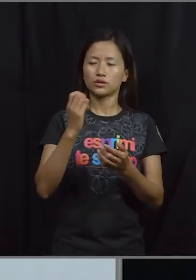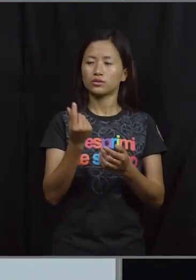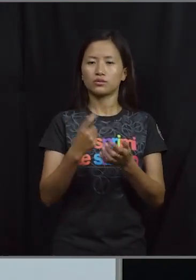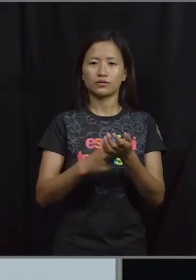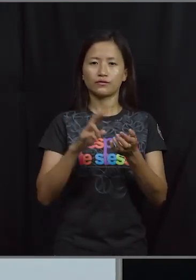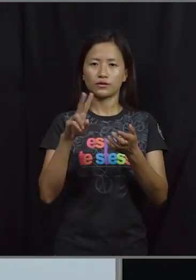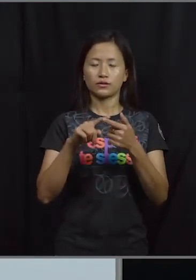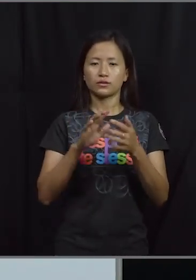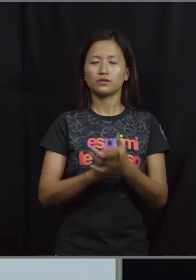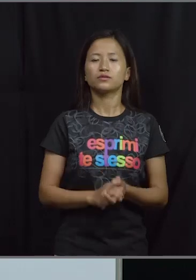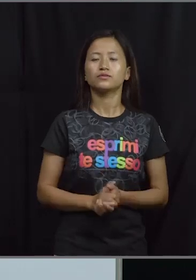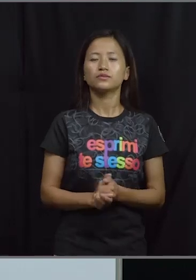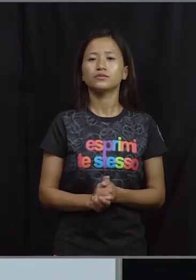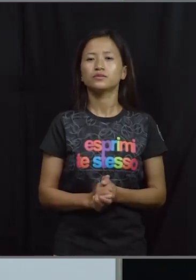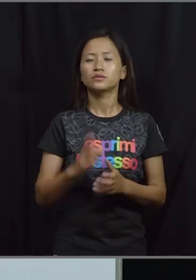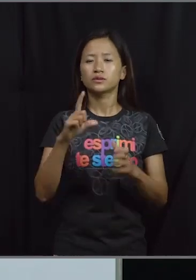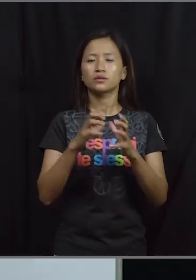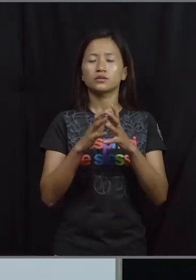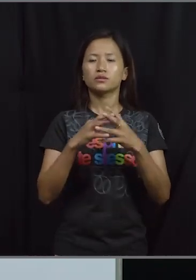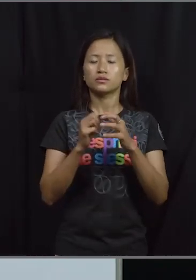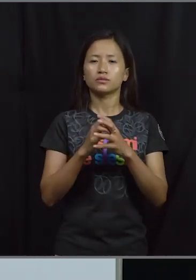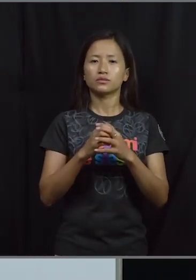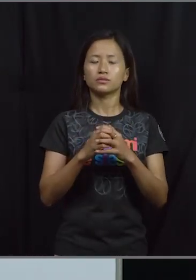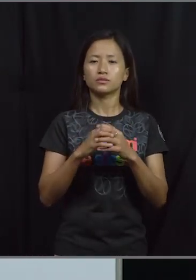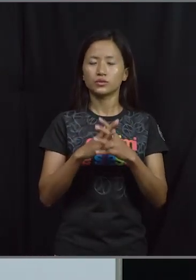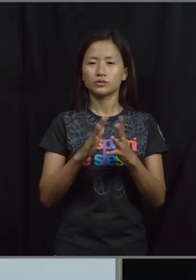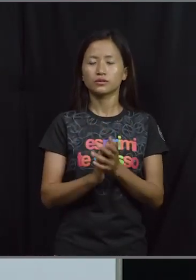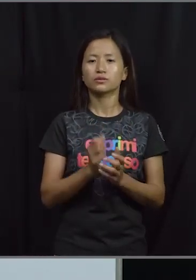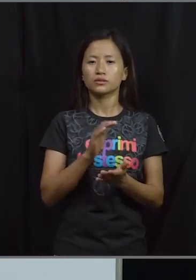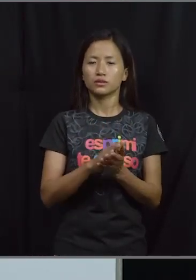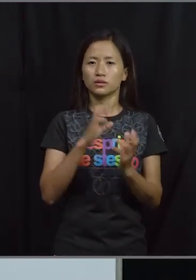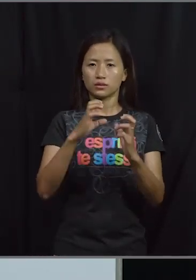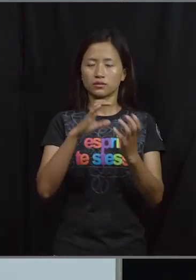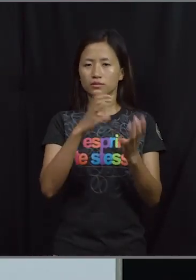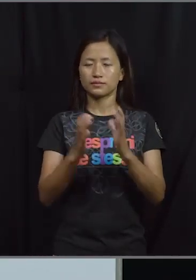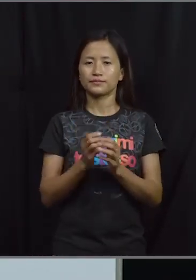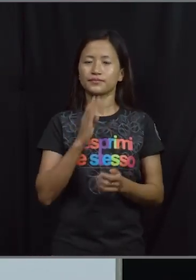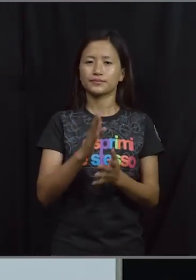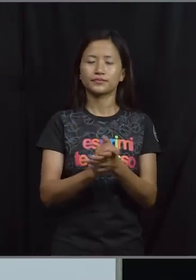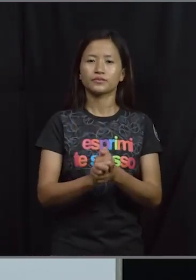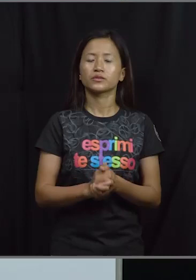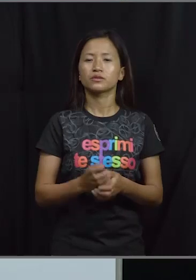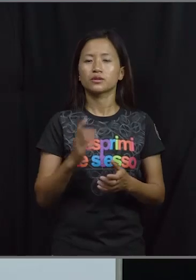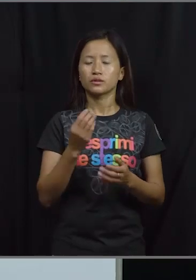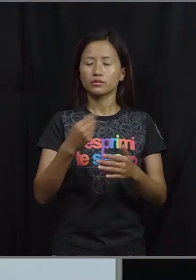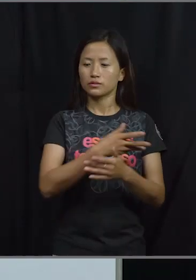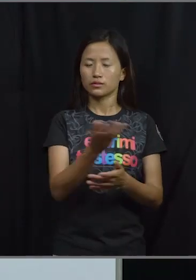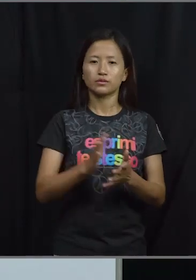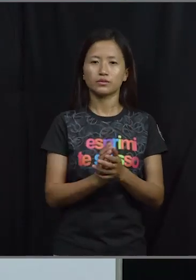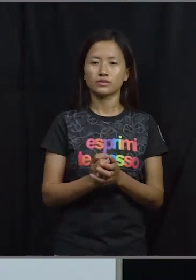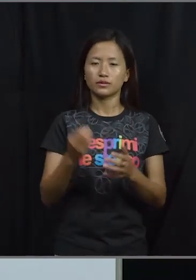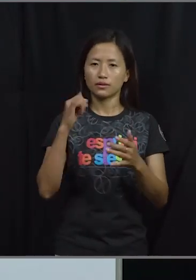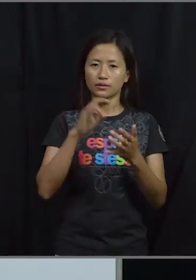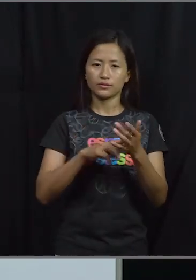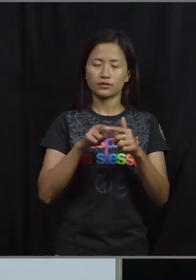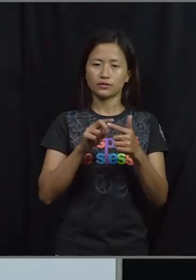It's very simple. Law of demand states that other things remaining constant, there will be an inverse relationship between price and demand.